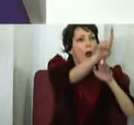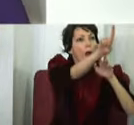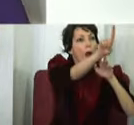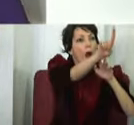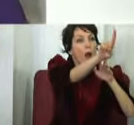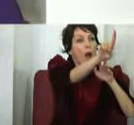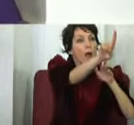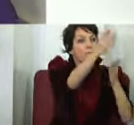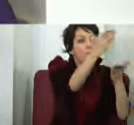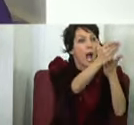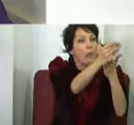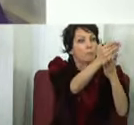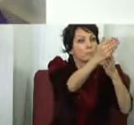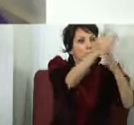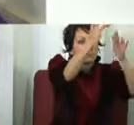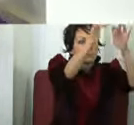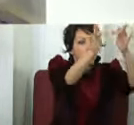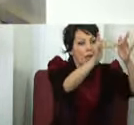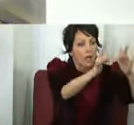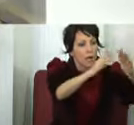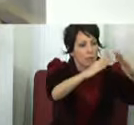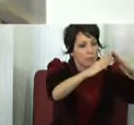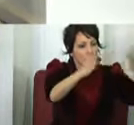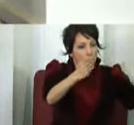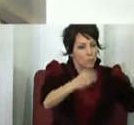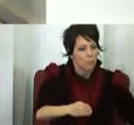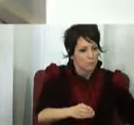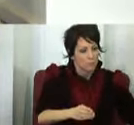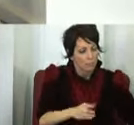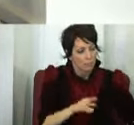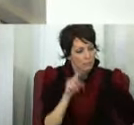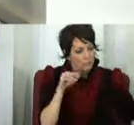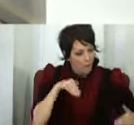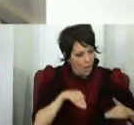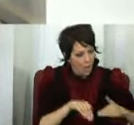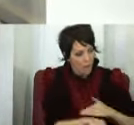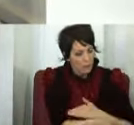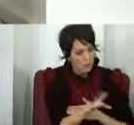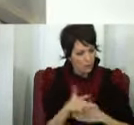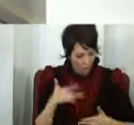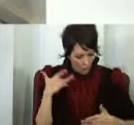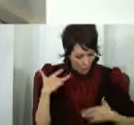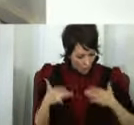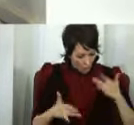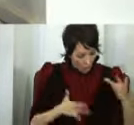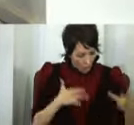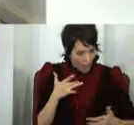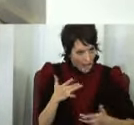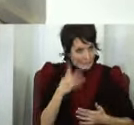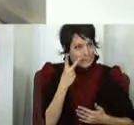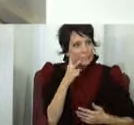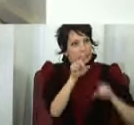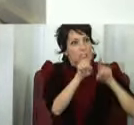them until it stopped over the place where the child was. They were thrilled and excited to see the